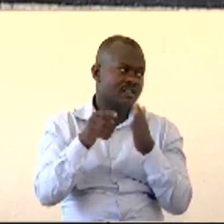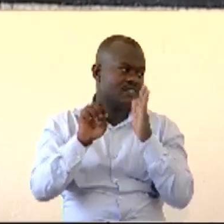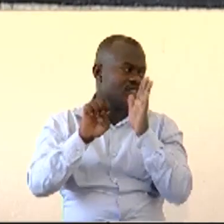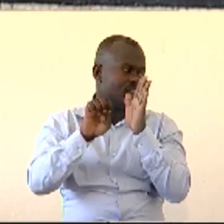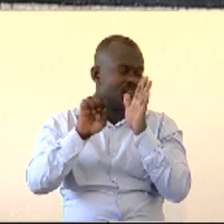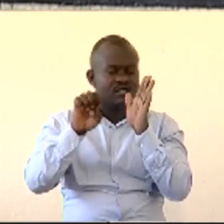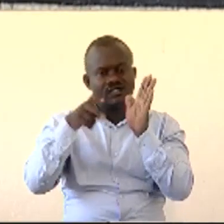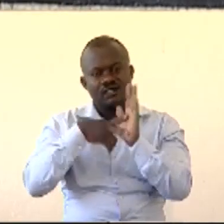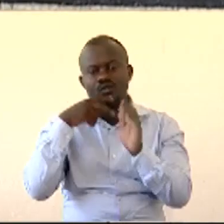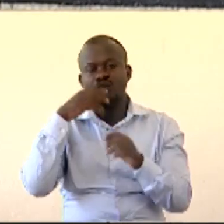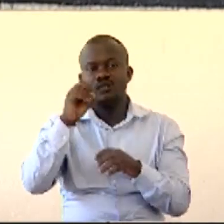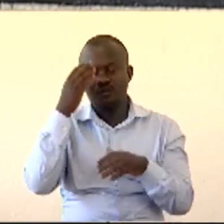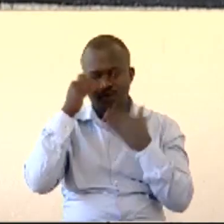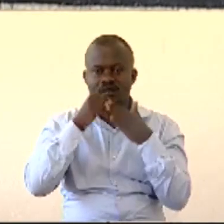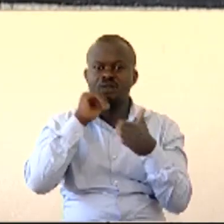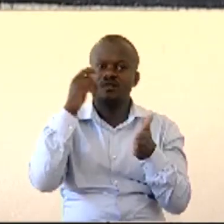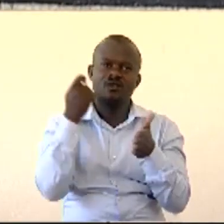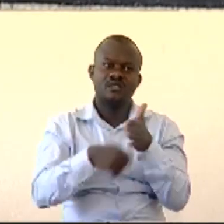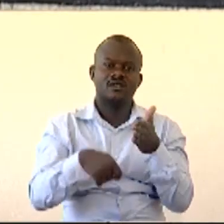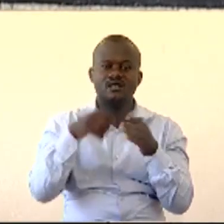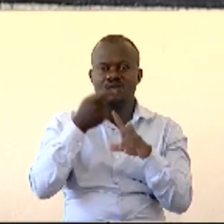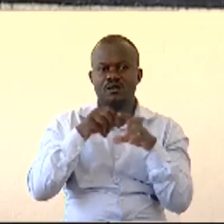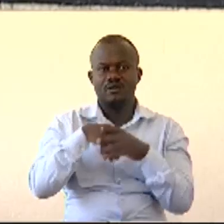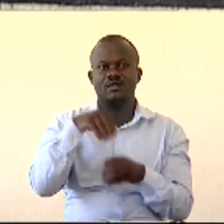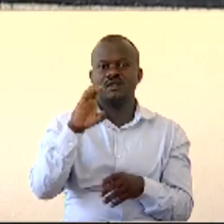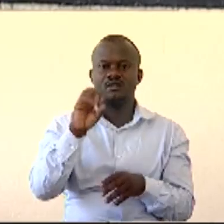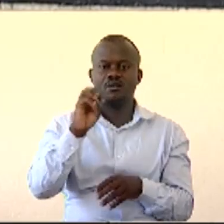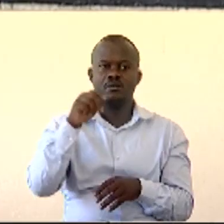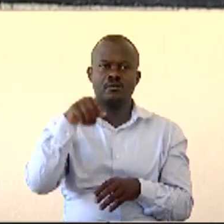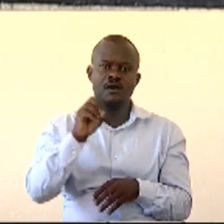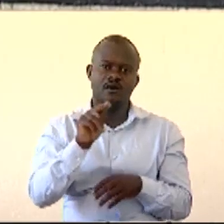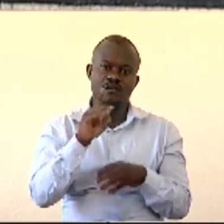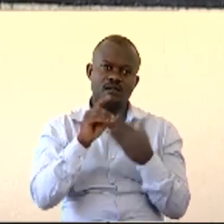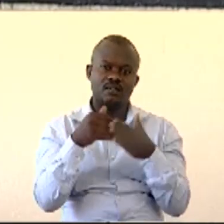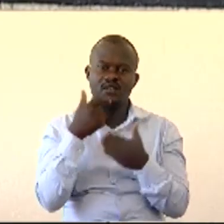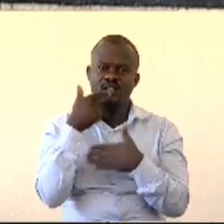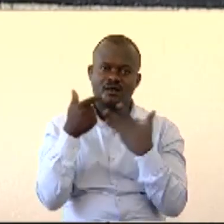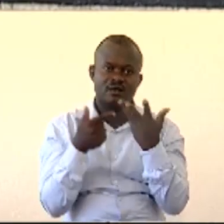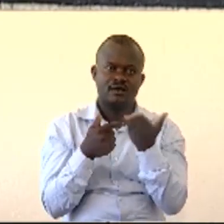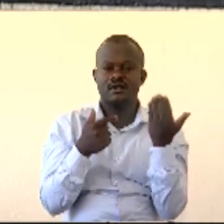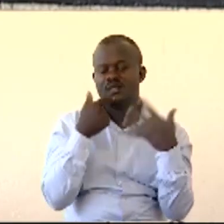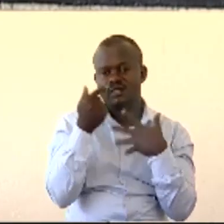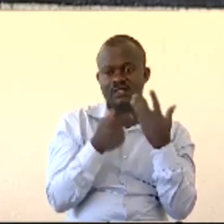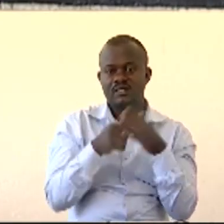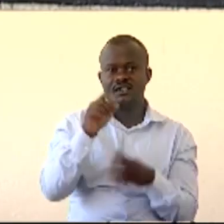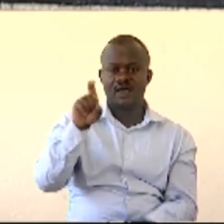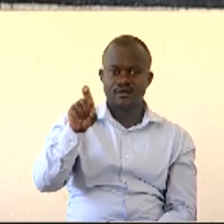0 because there is no charge on this compound, on this sulfuric acid. So this is